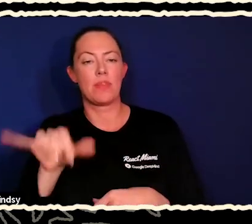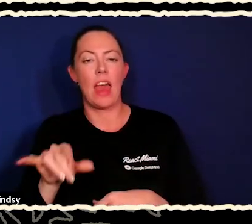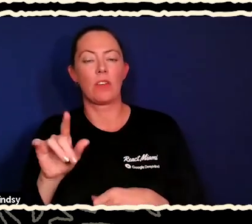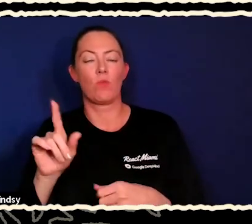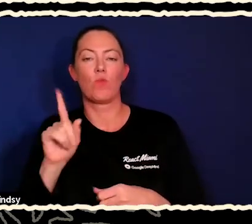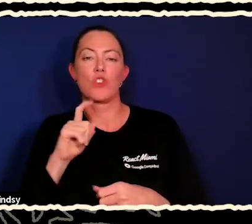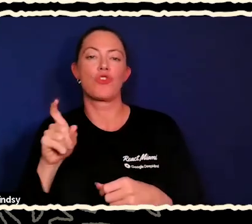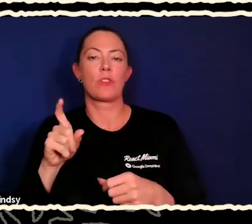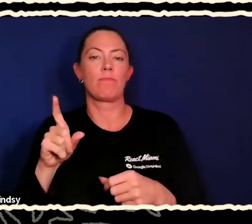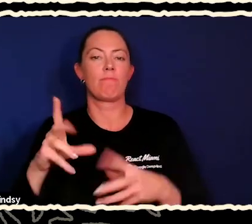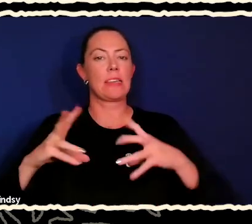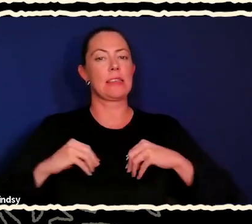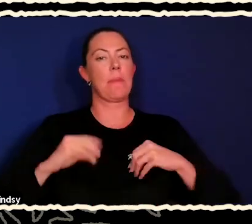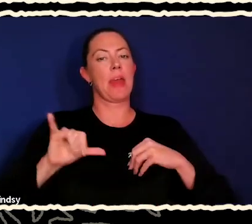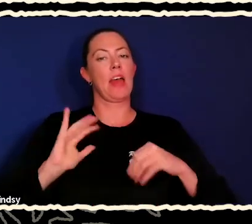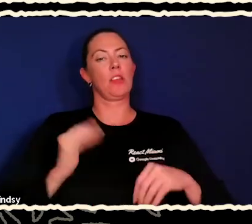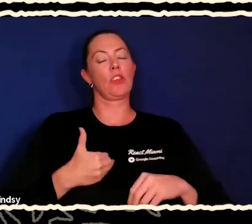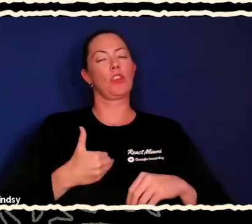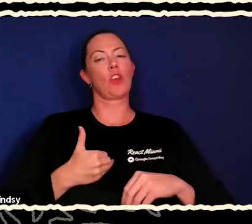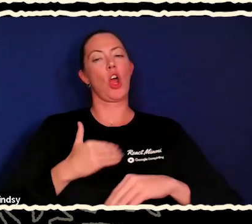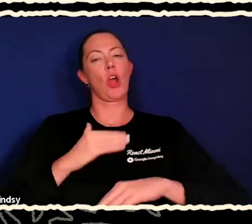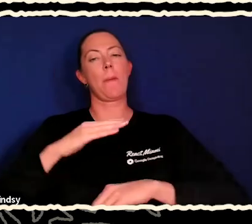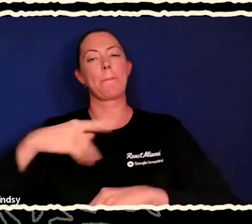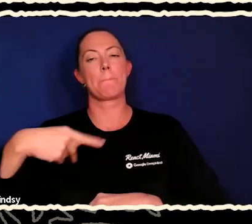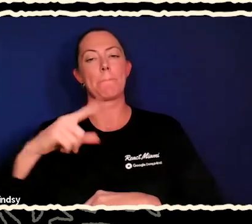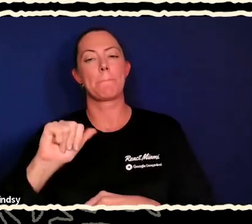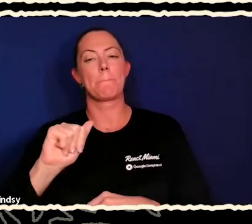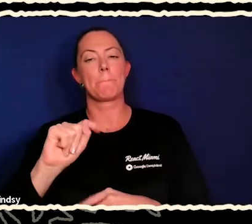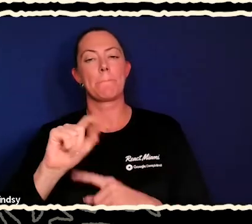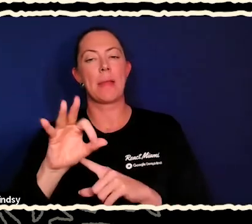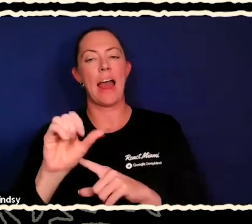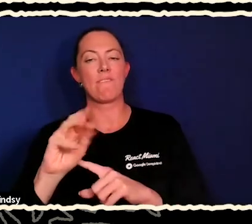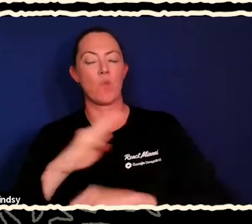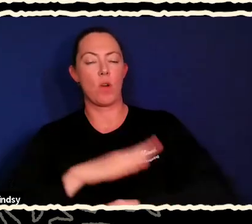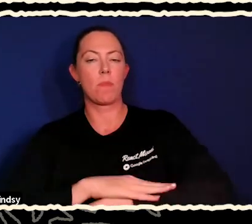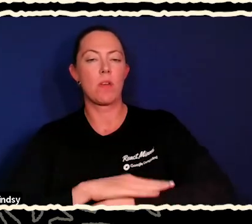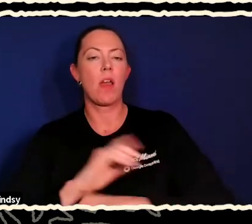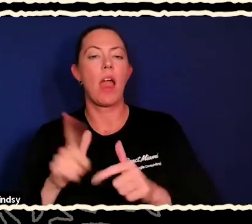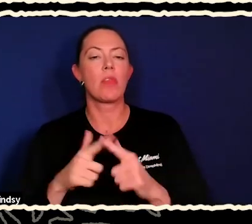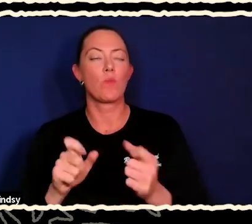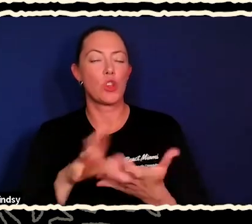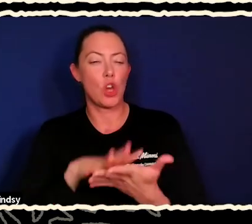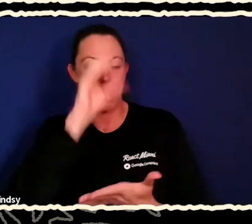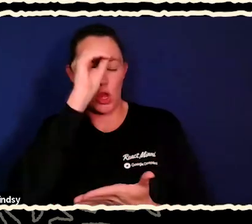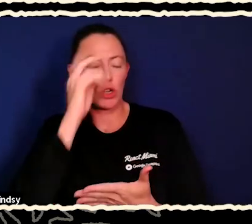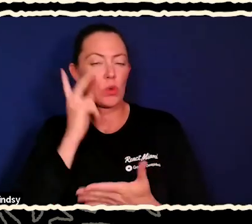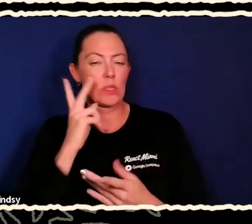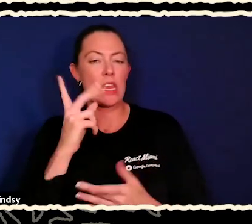platform, and we should learn to see through the abstractions to what's underneath them.